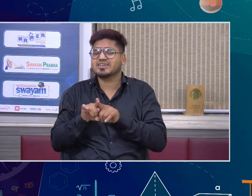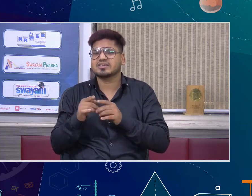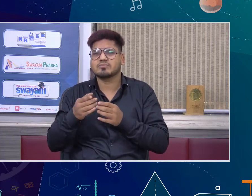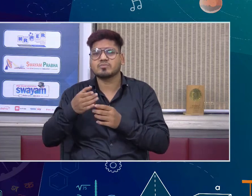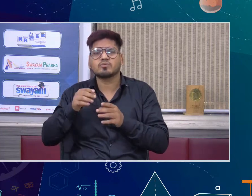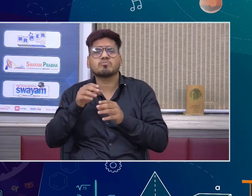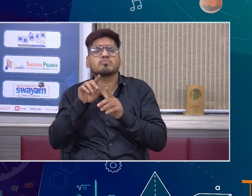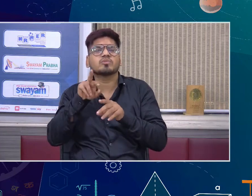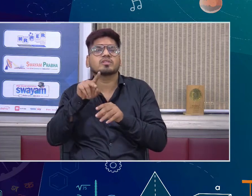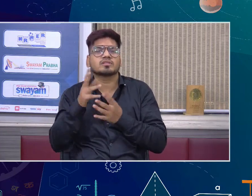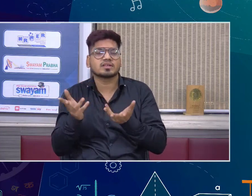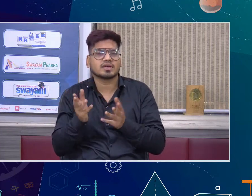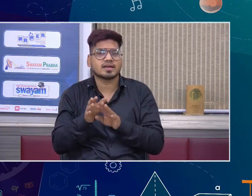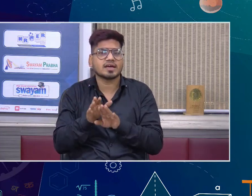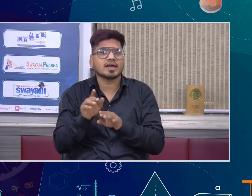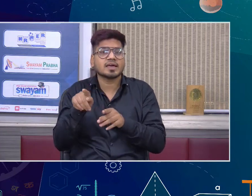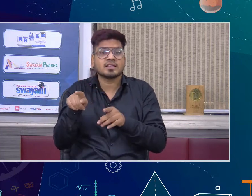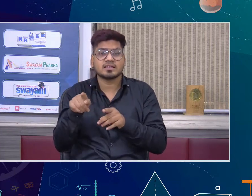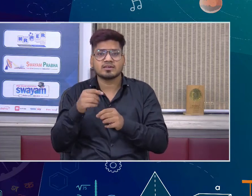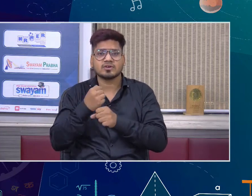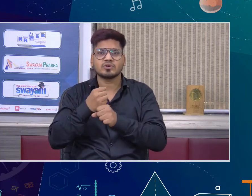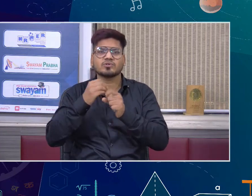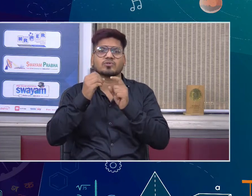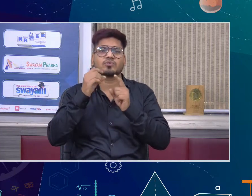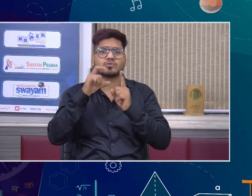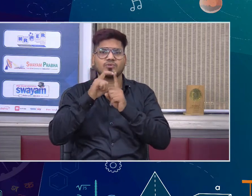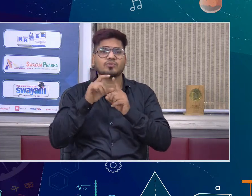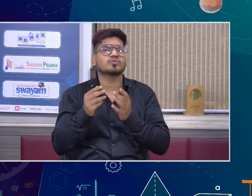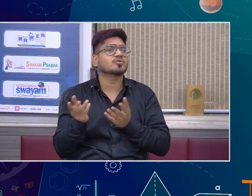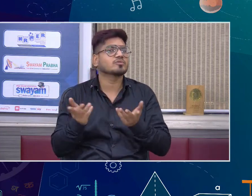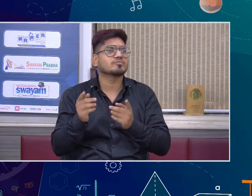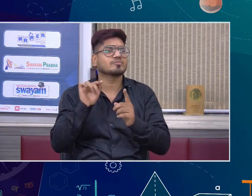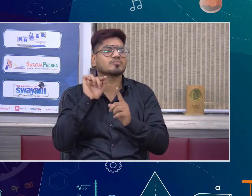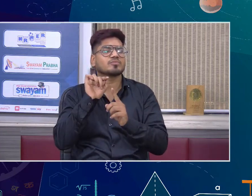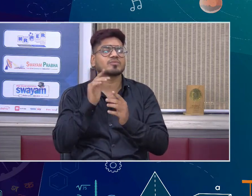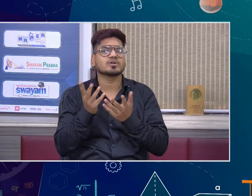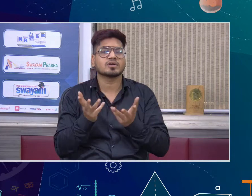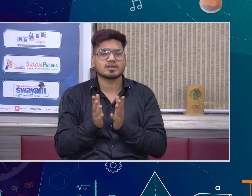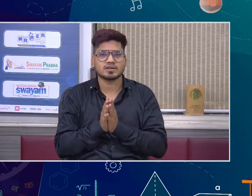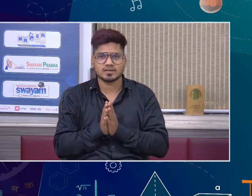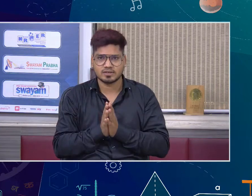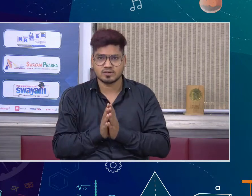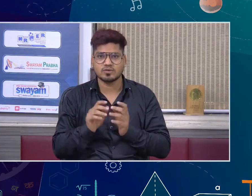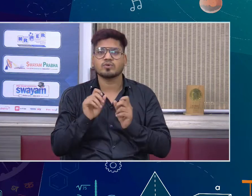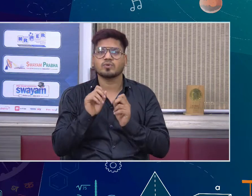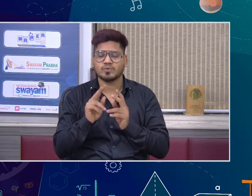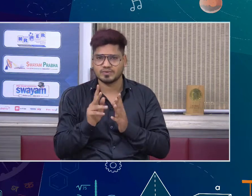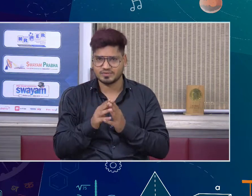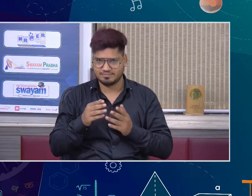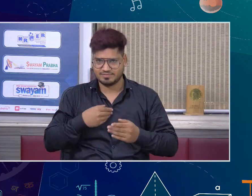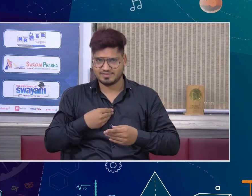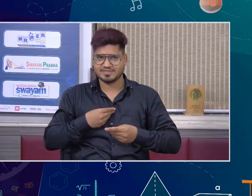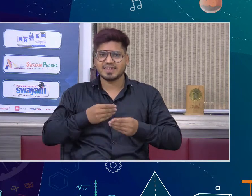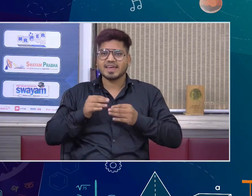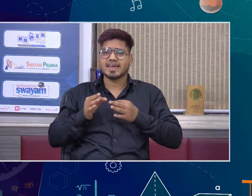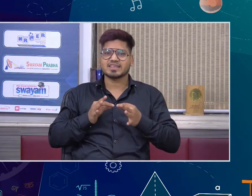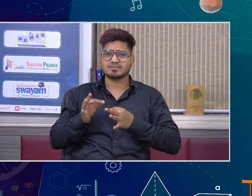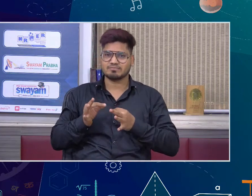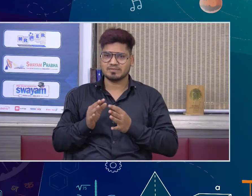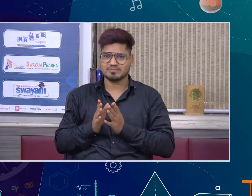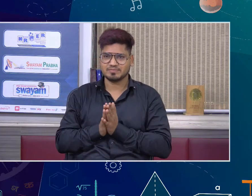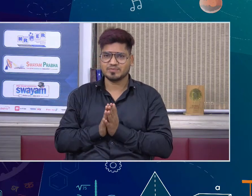concept of God to our audience? What is it exactly? Yeah, sure, I can explain it.